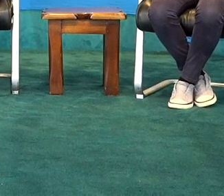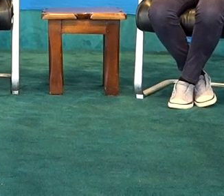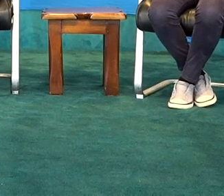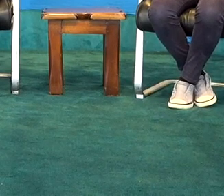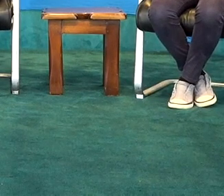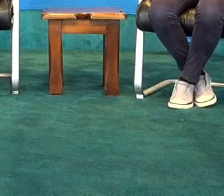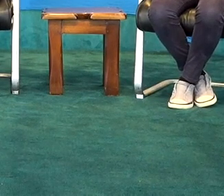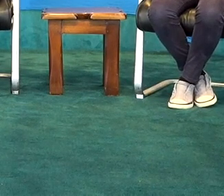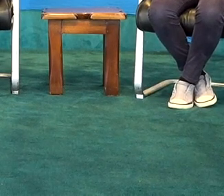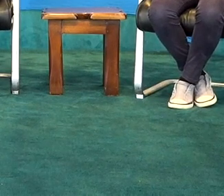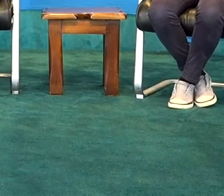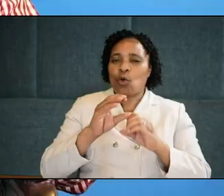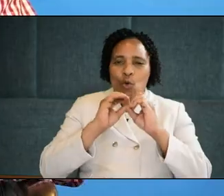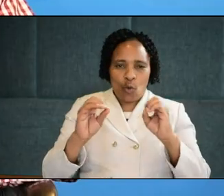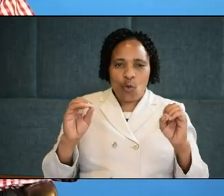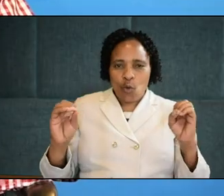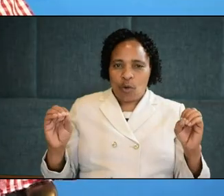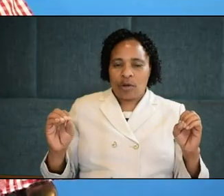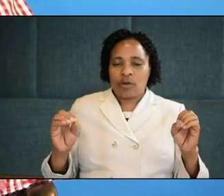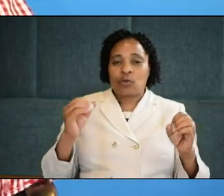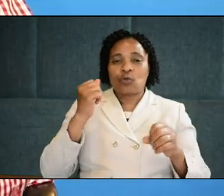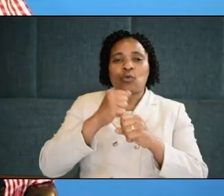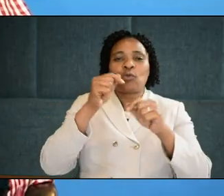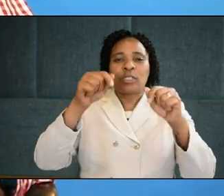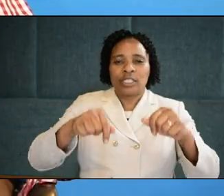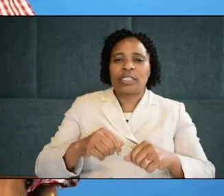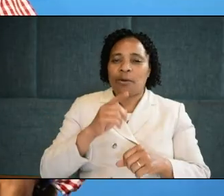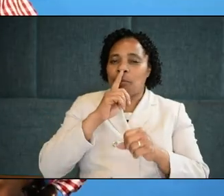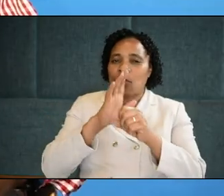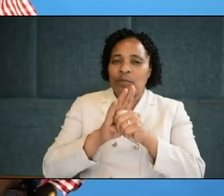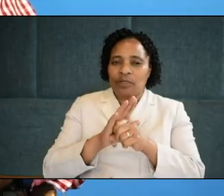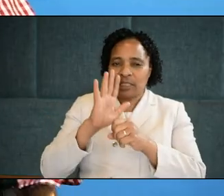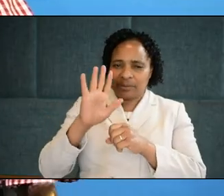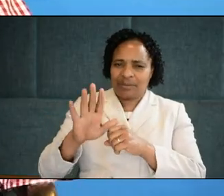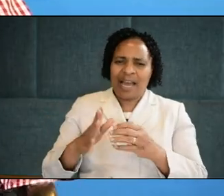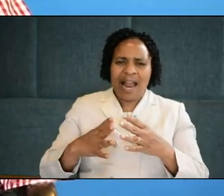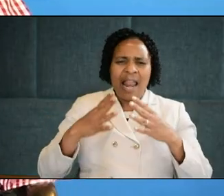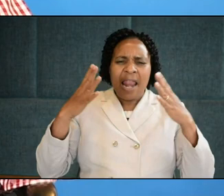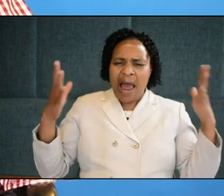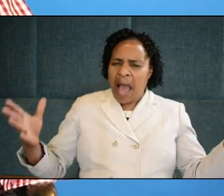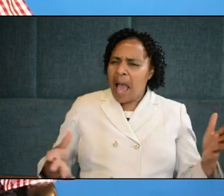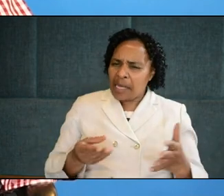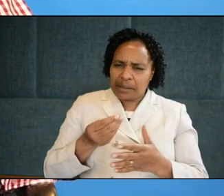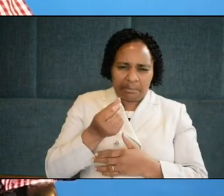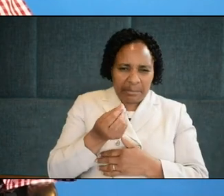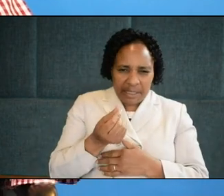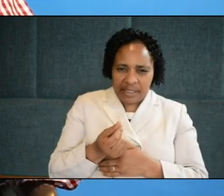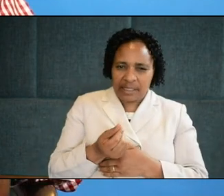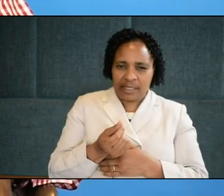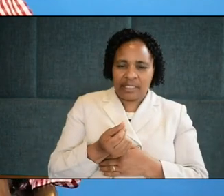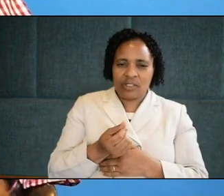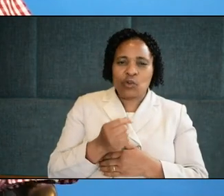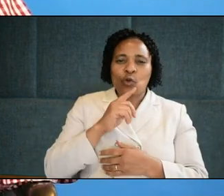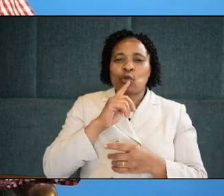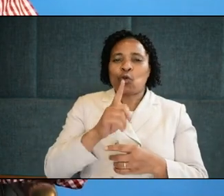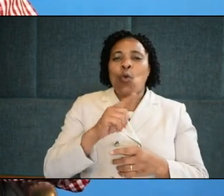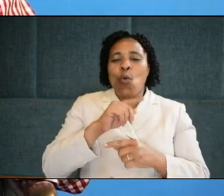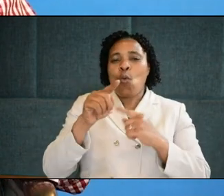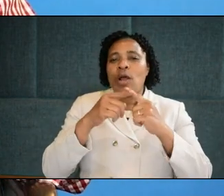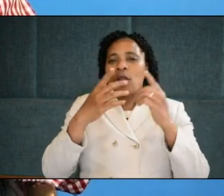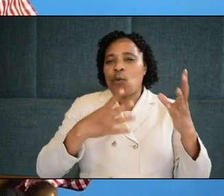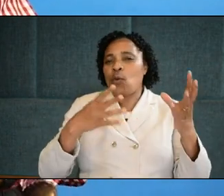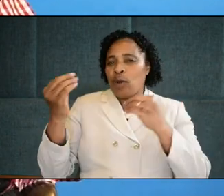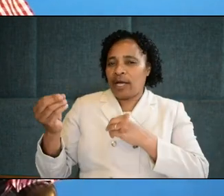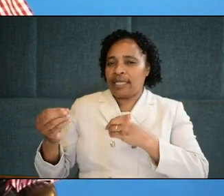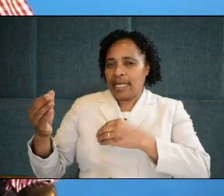American wasn't really sure if he believed he would do this. That's why he promised him such a large sum of money. So when he went to